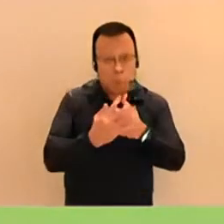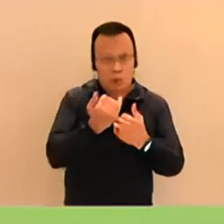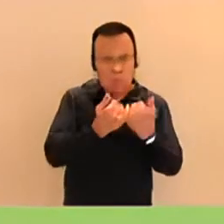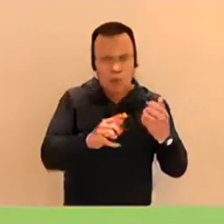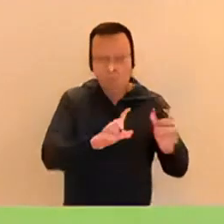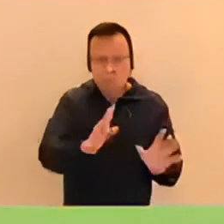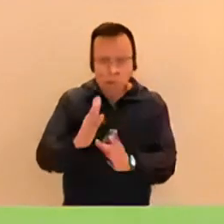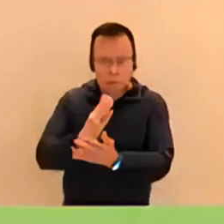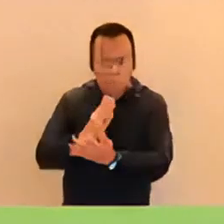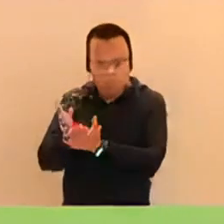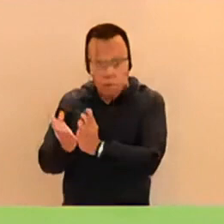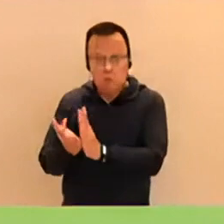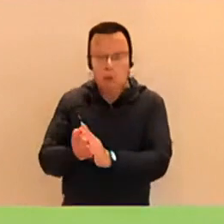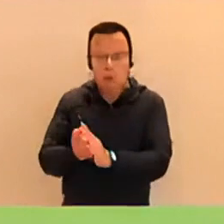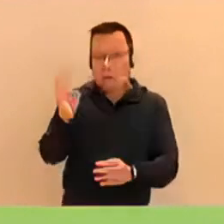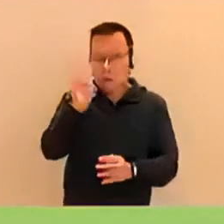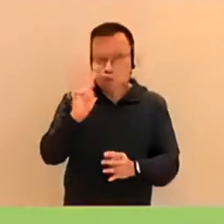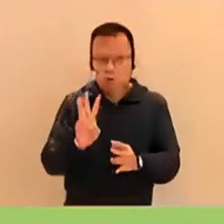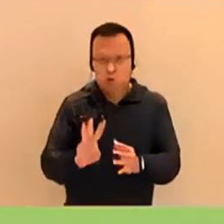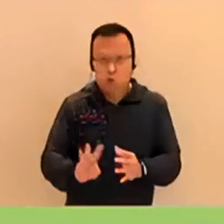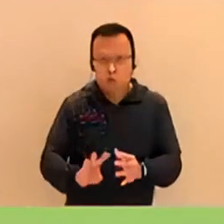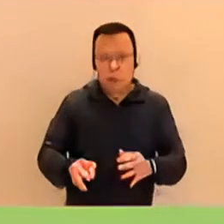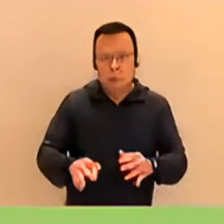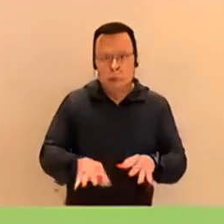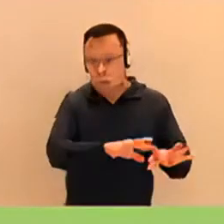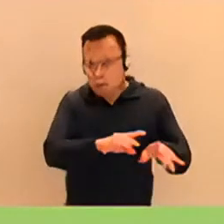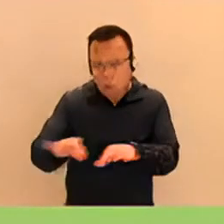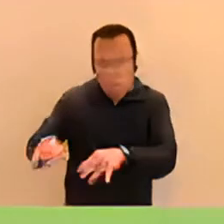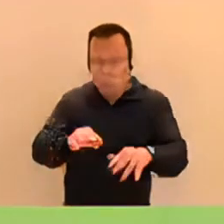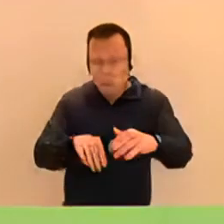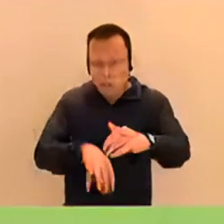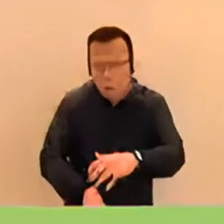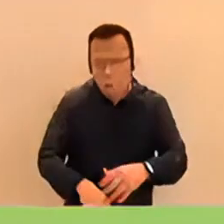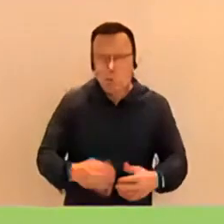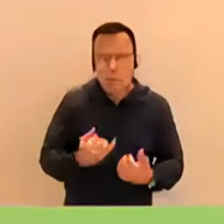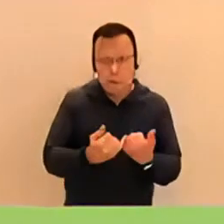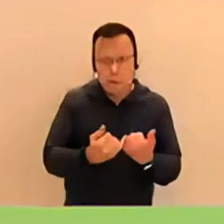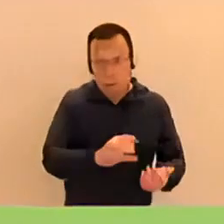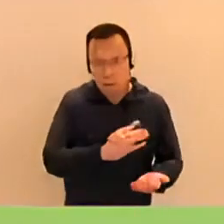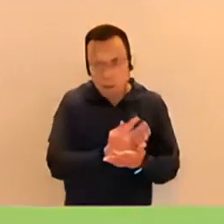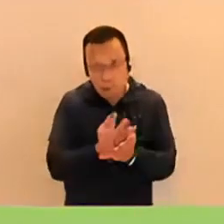bodies, intertidal zones, forests, greenlands, etc.